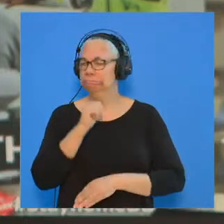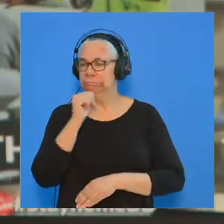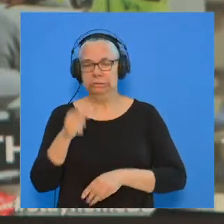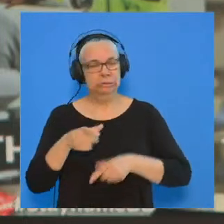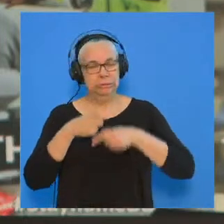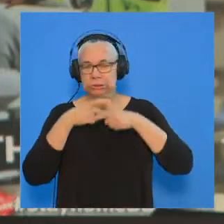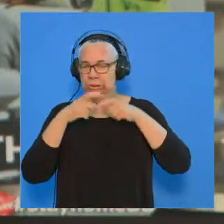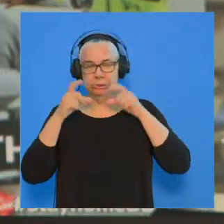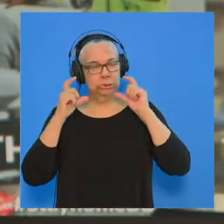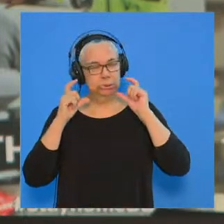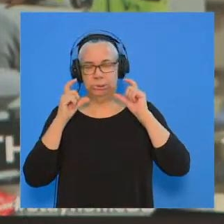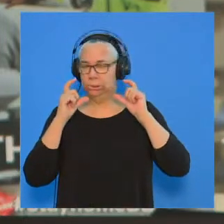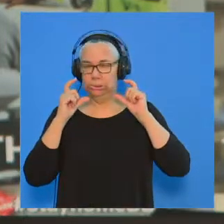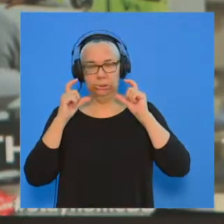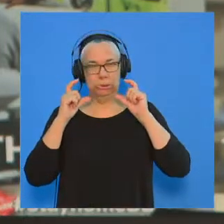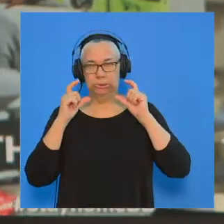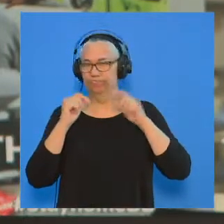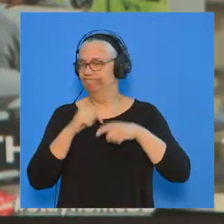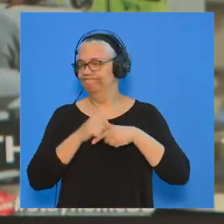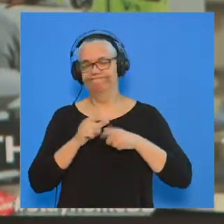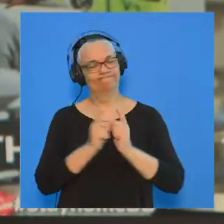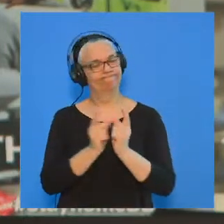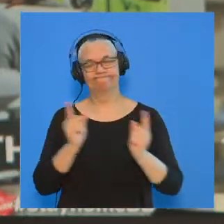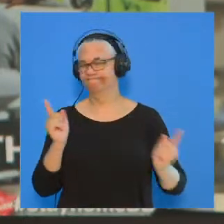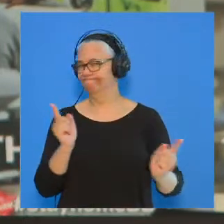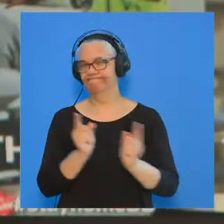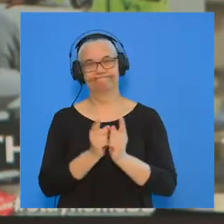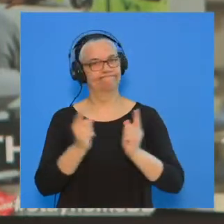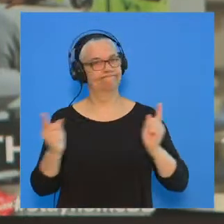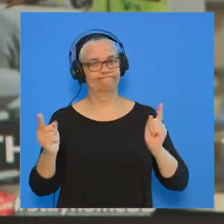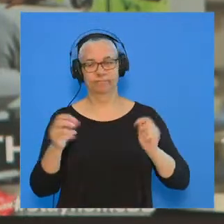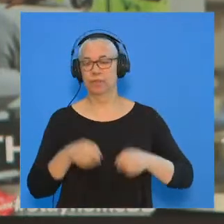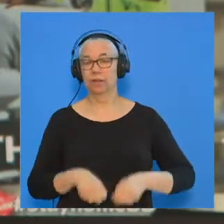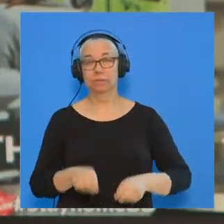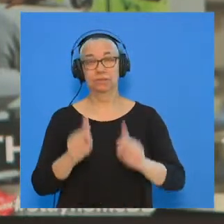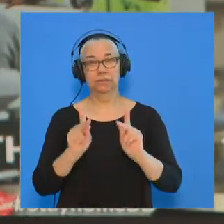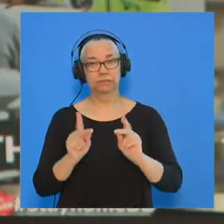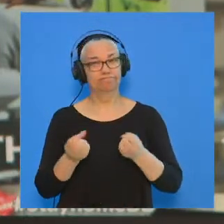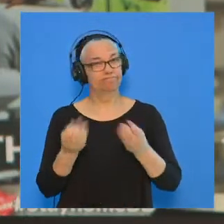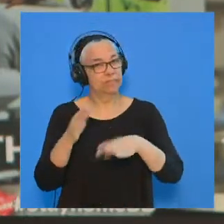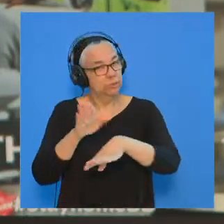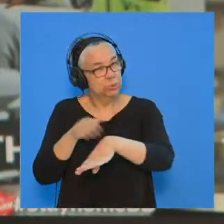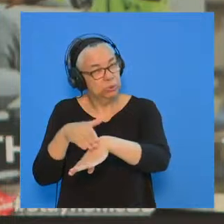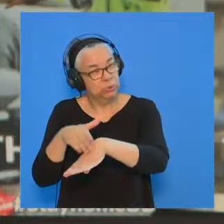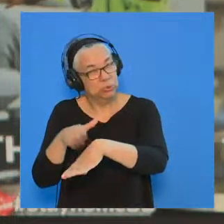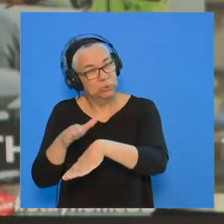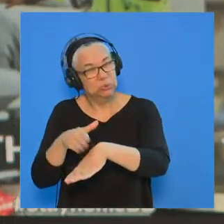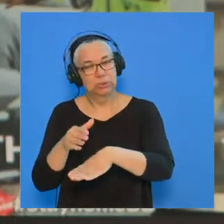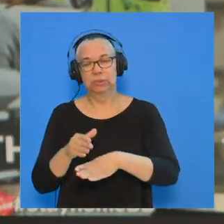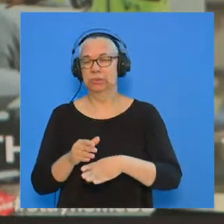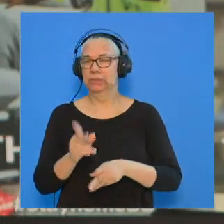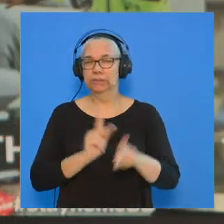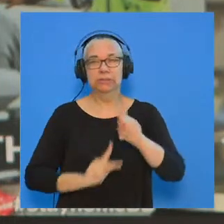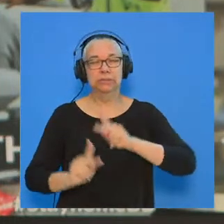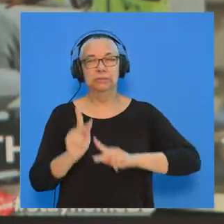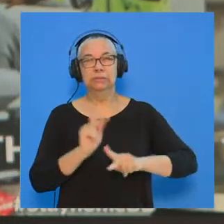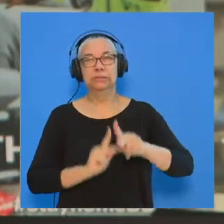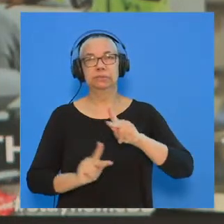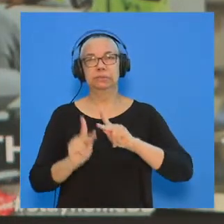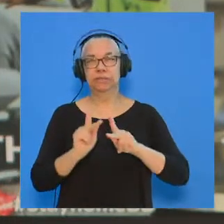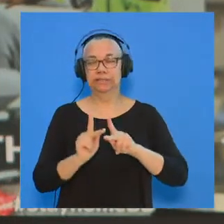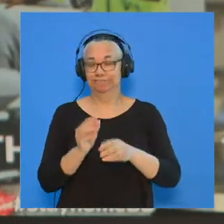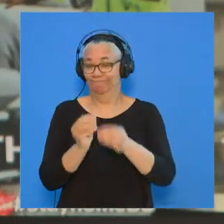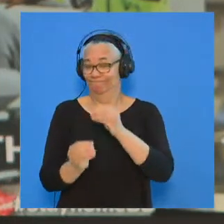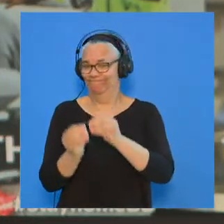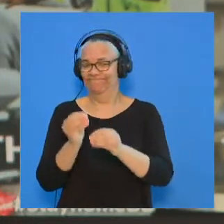and social distancing. We have had the opportunity to give a number of warnings and to make sure a number of people have corrected